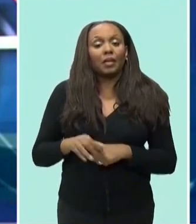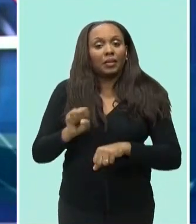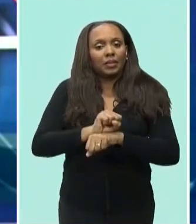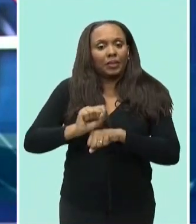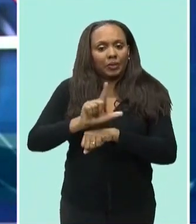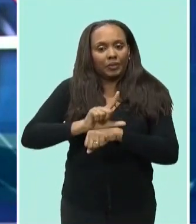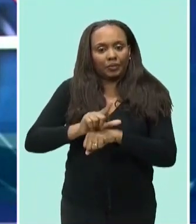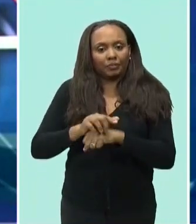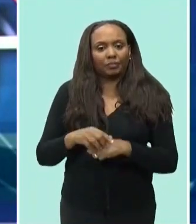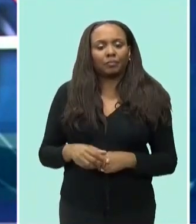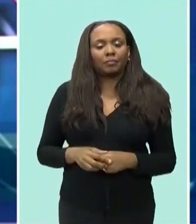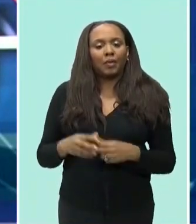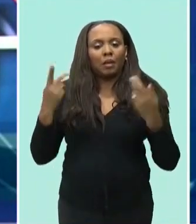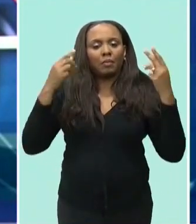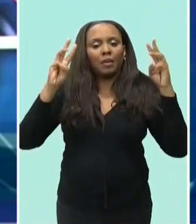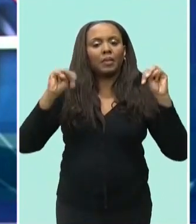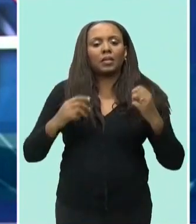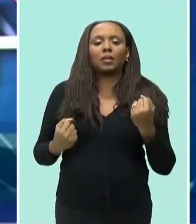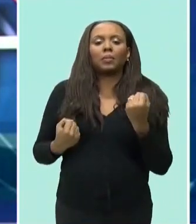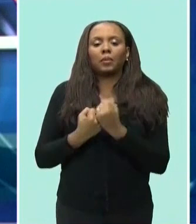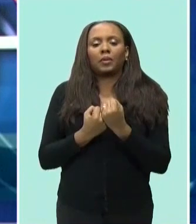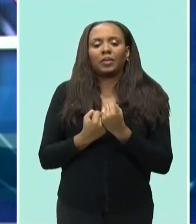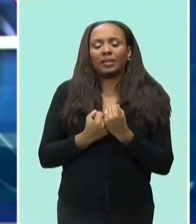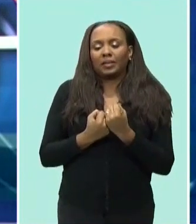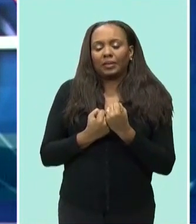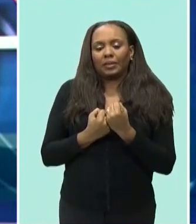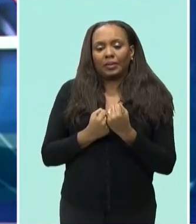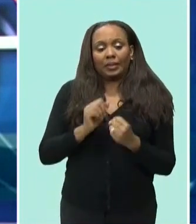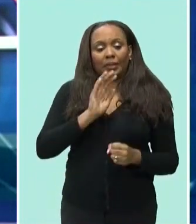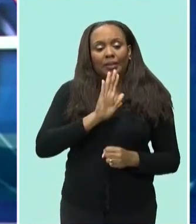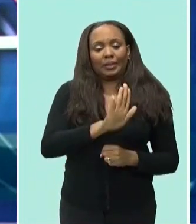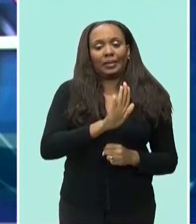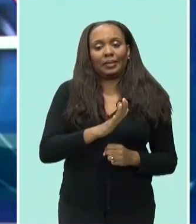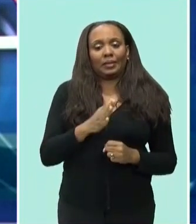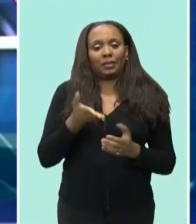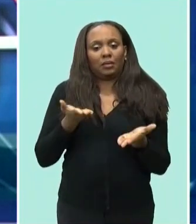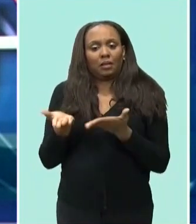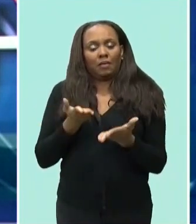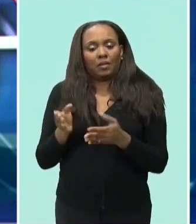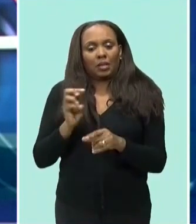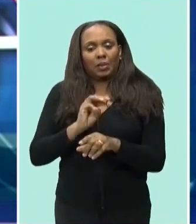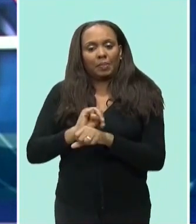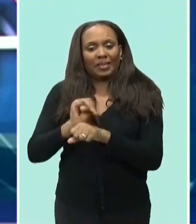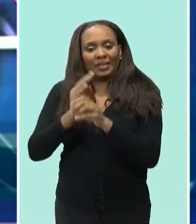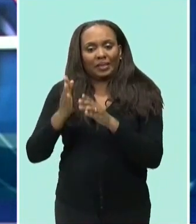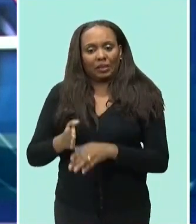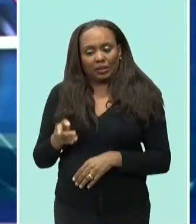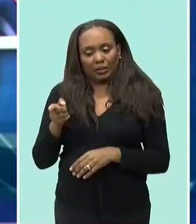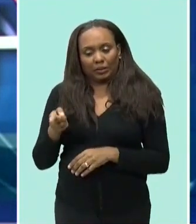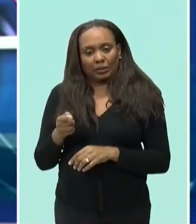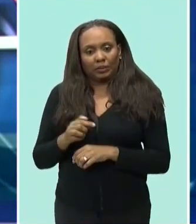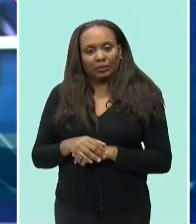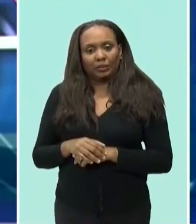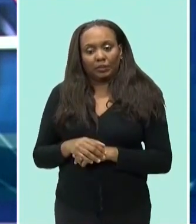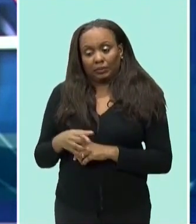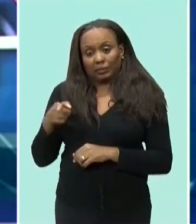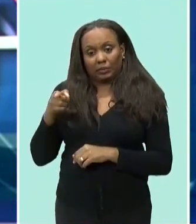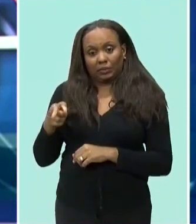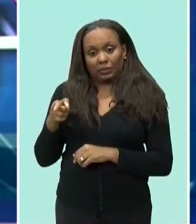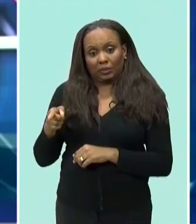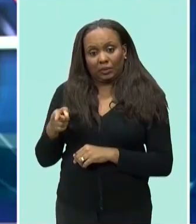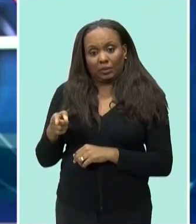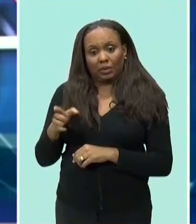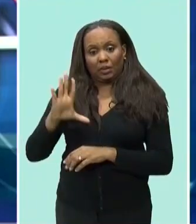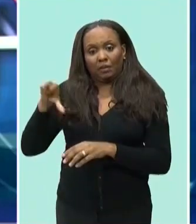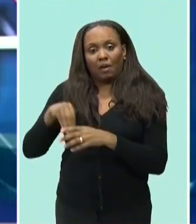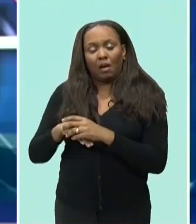Prime Minister Alan Chastney is standing by his embattled Public Service Minister, Senator Dr. Ubaldus Raymond. That senator has been